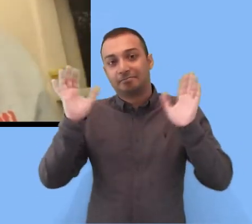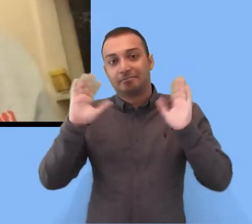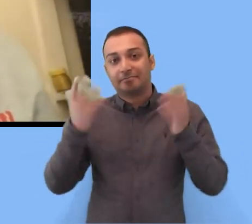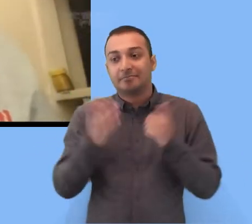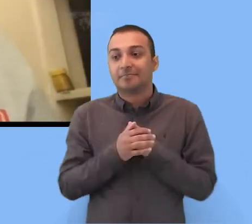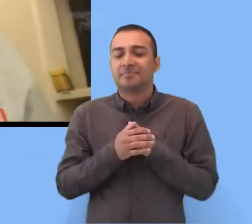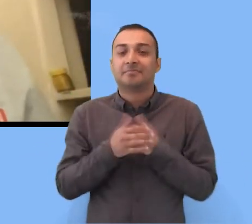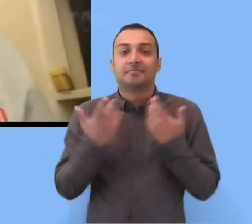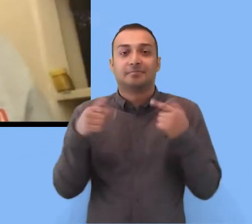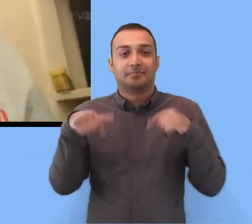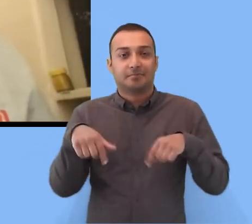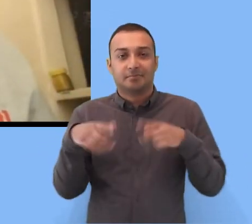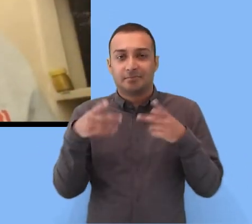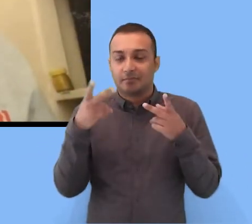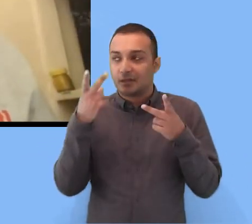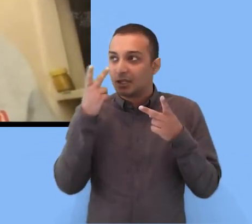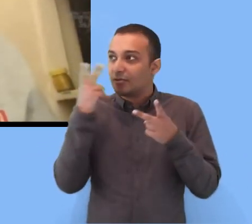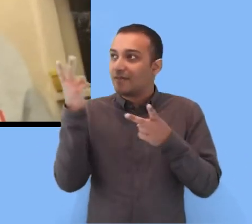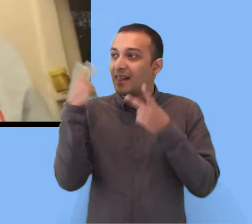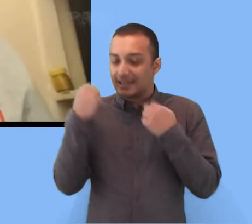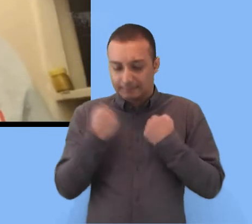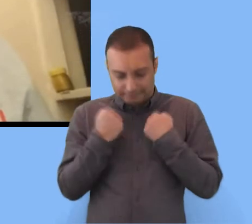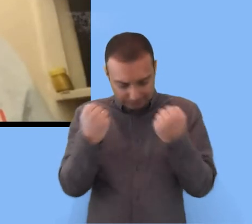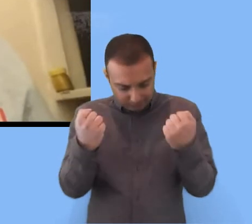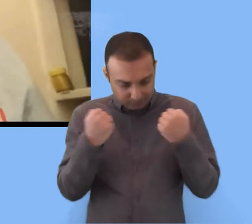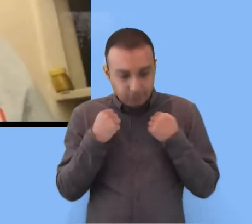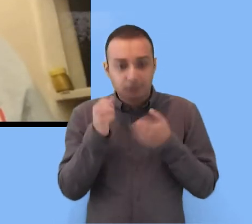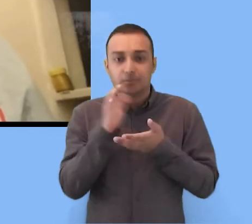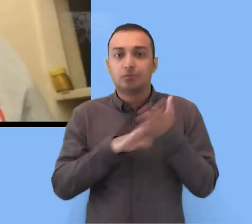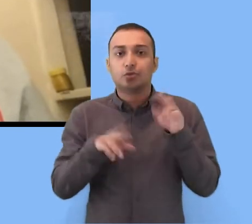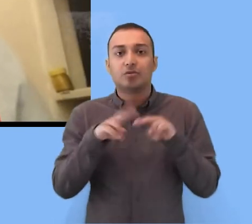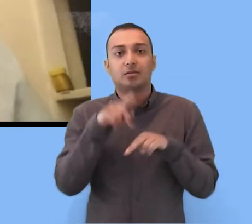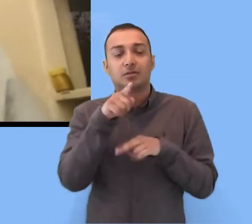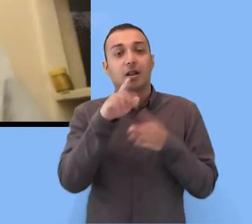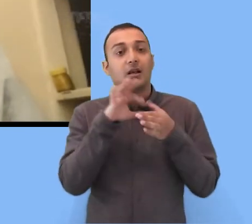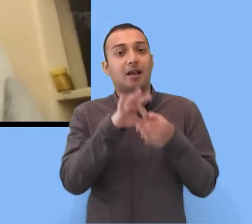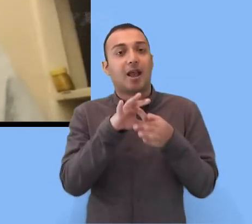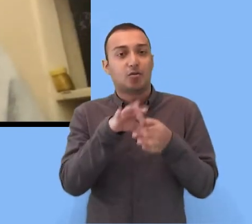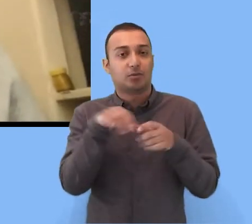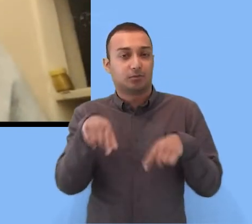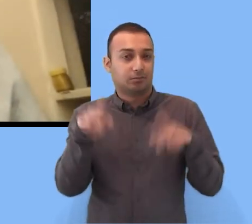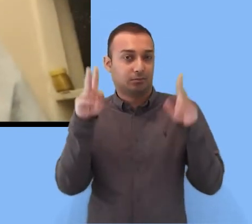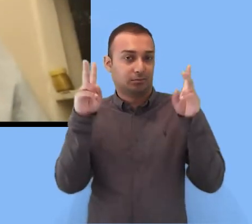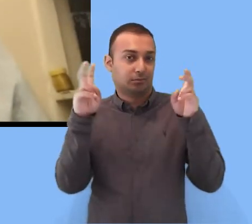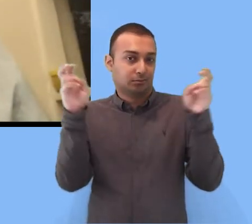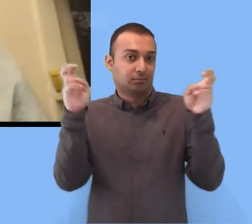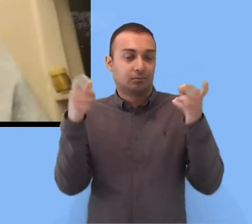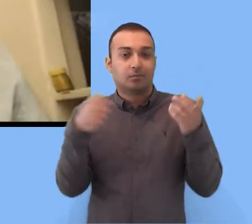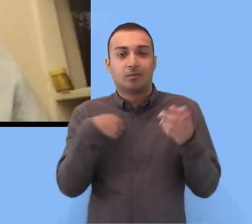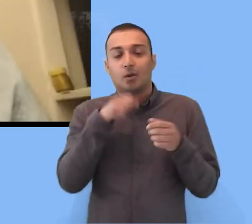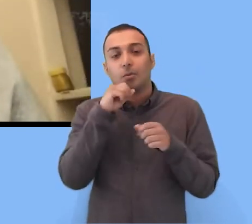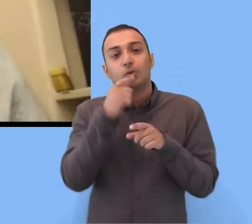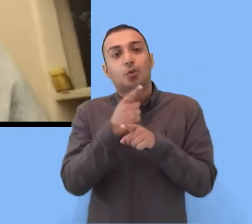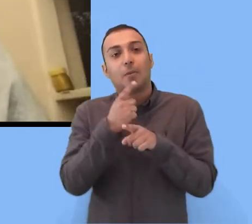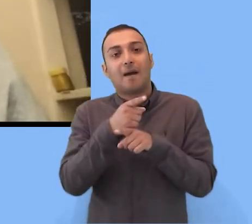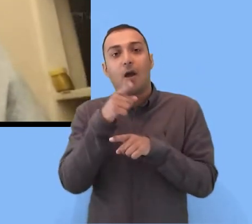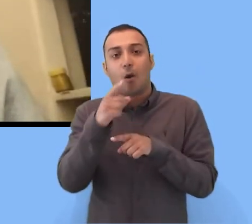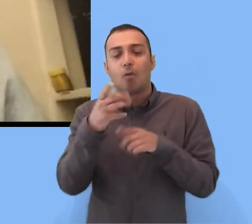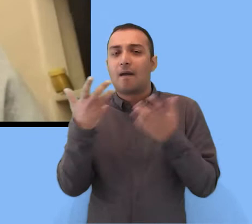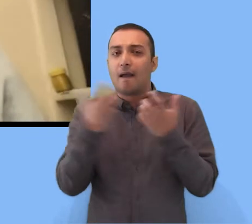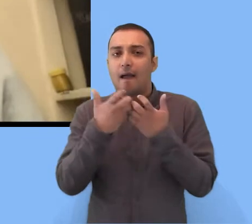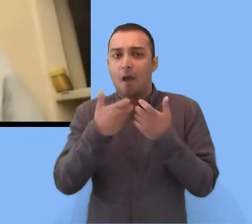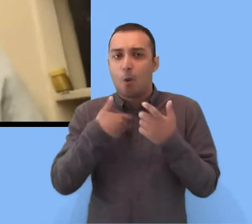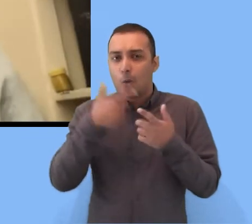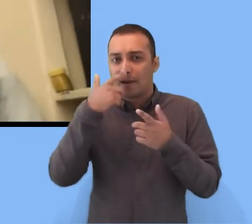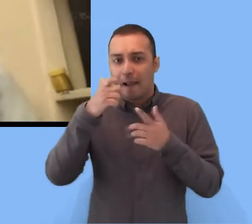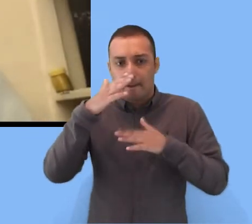parental engagement is the topic of the day. I'll be talking about building, maintaining and keeping the connection.